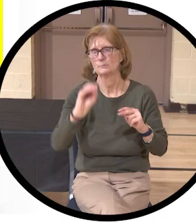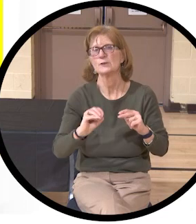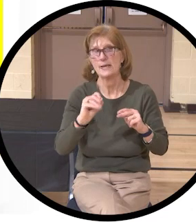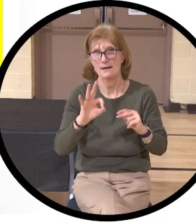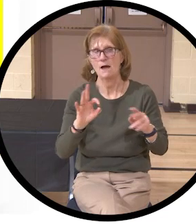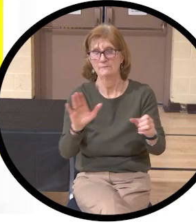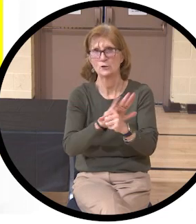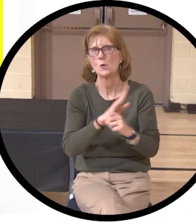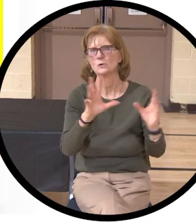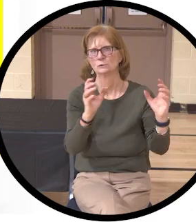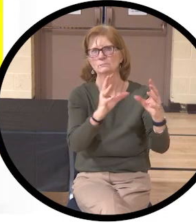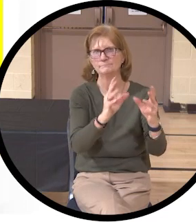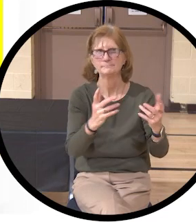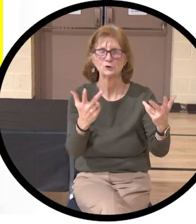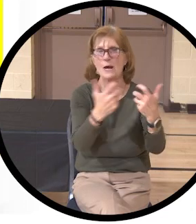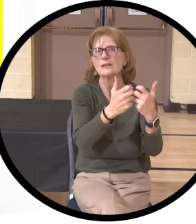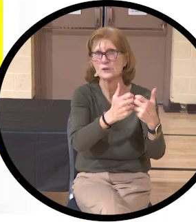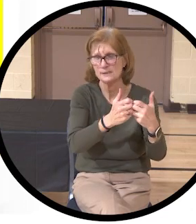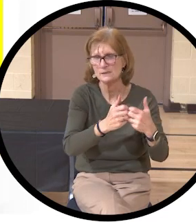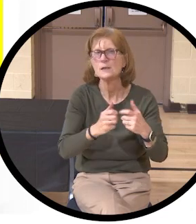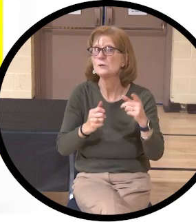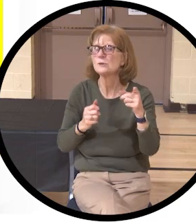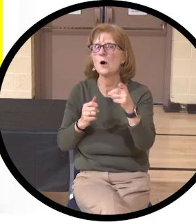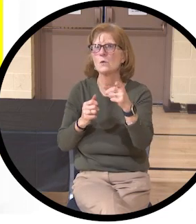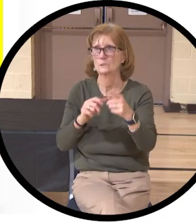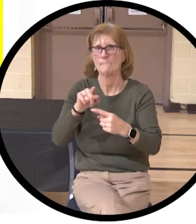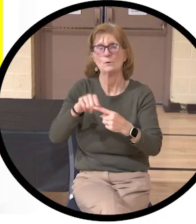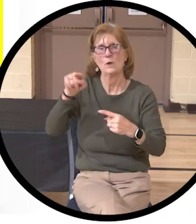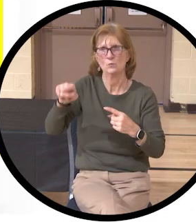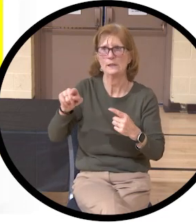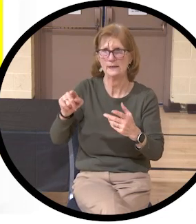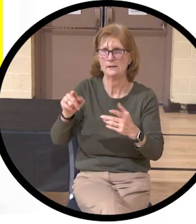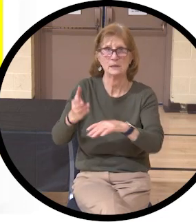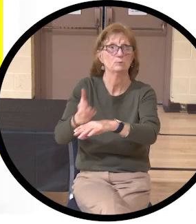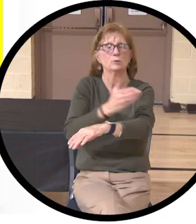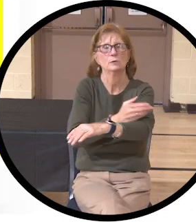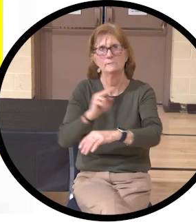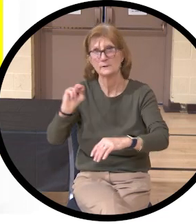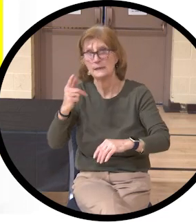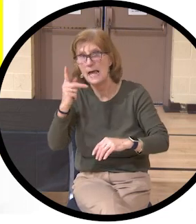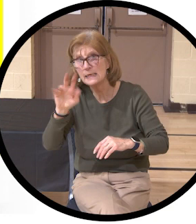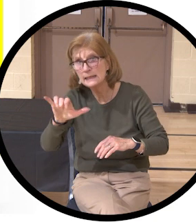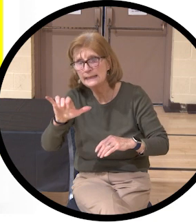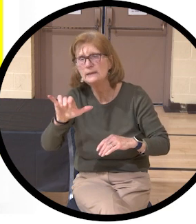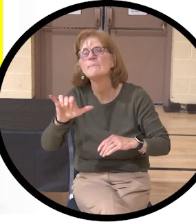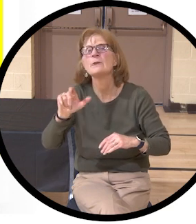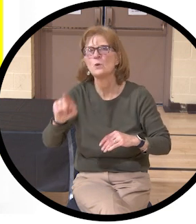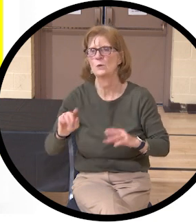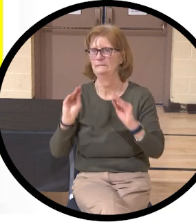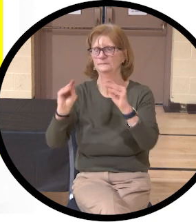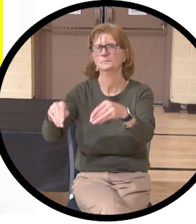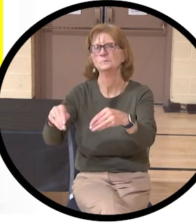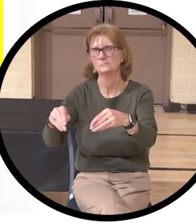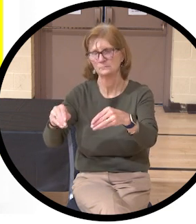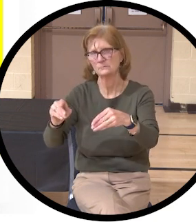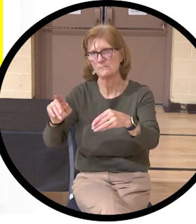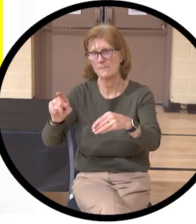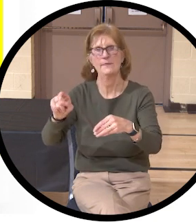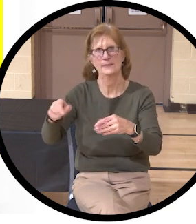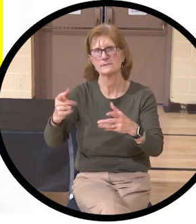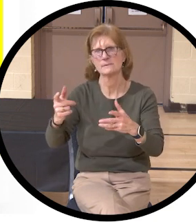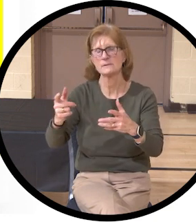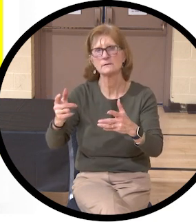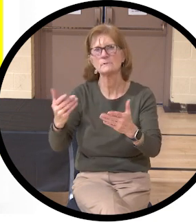which is one of the things that we added to Negley when we made those safety upgrades at the intersection. So what we're proposing on the